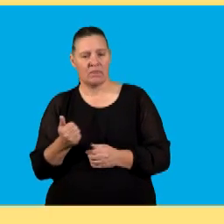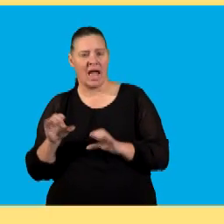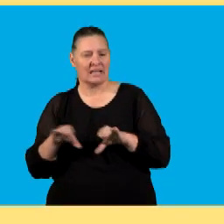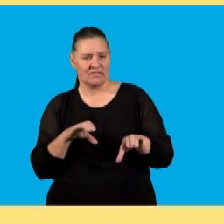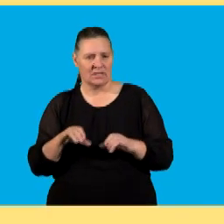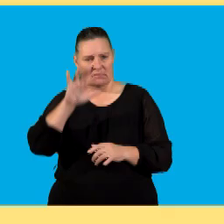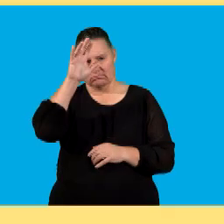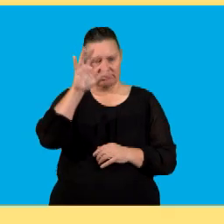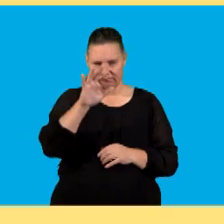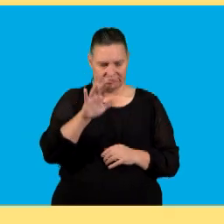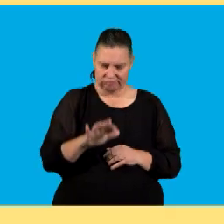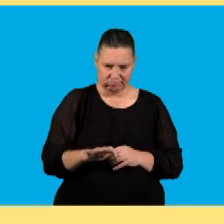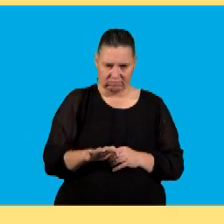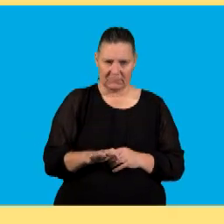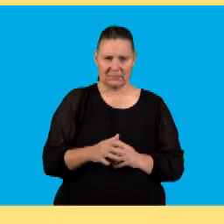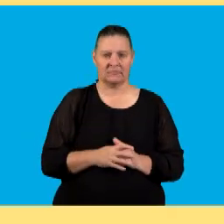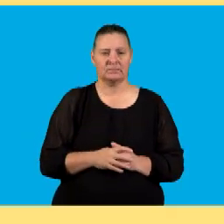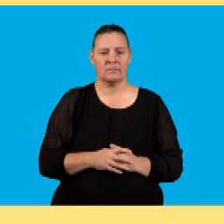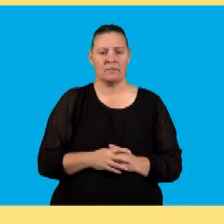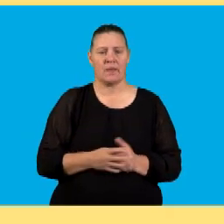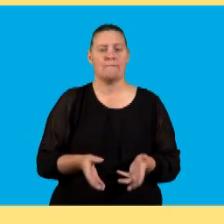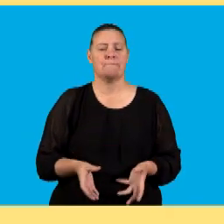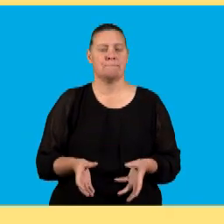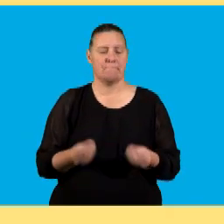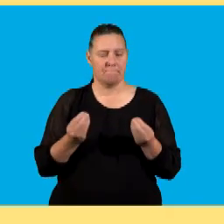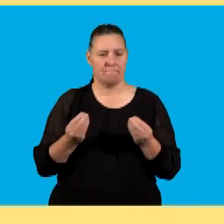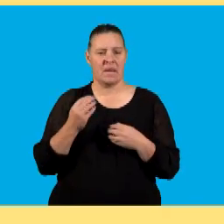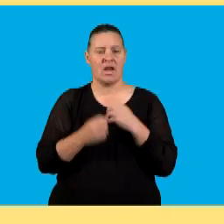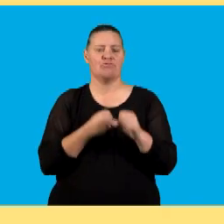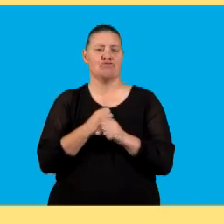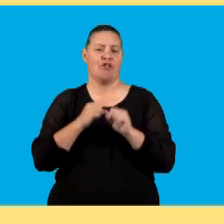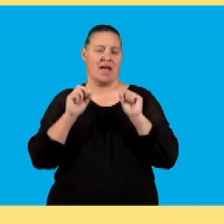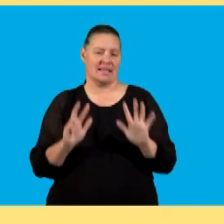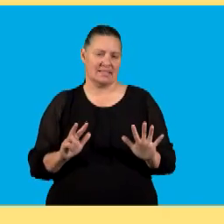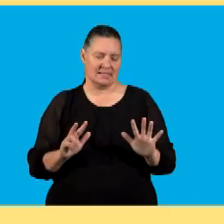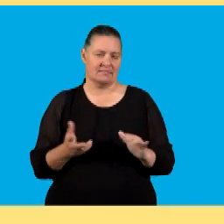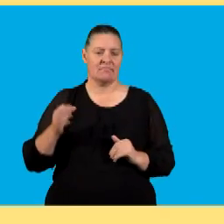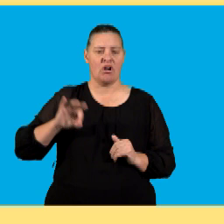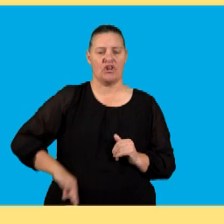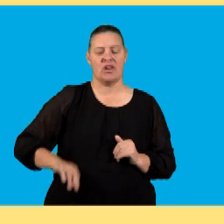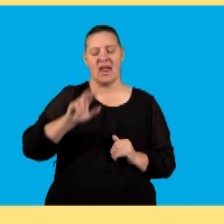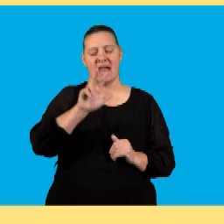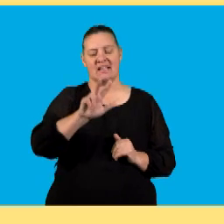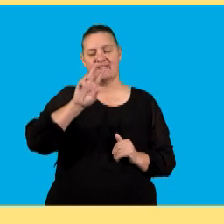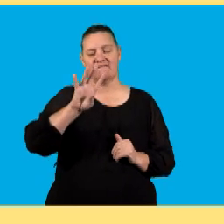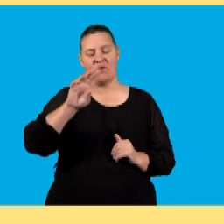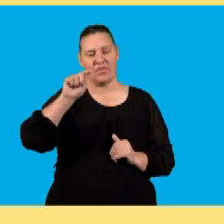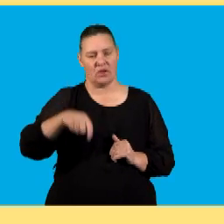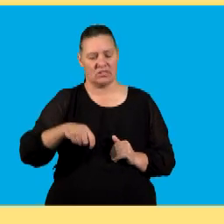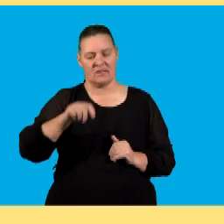this activity. This is how he will then end up. In year 8, you'll be earning